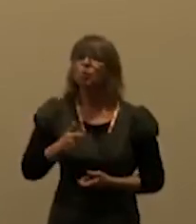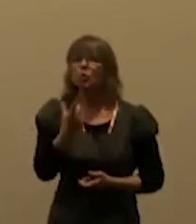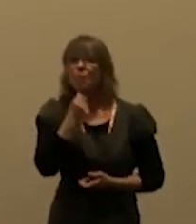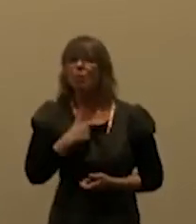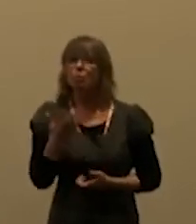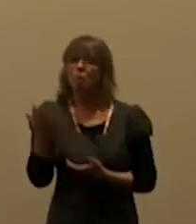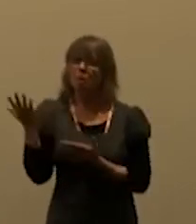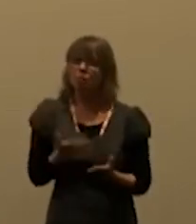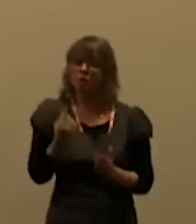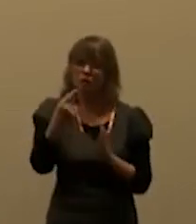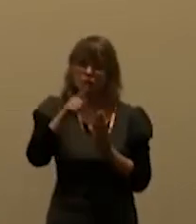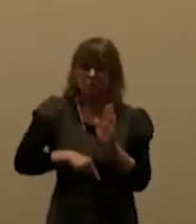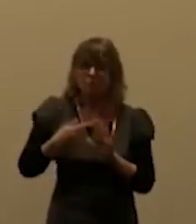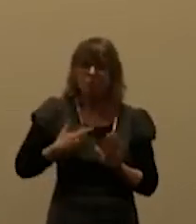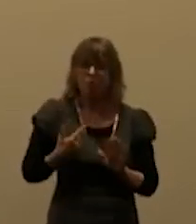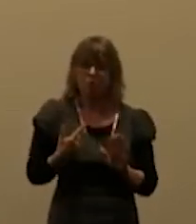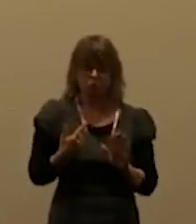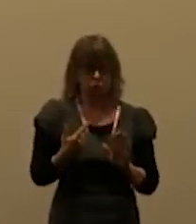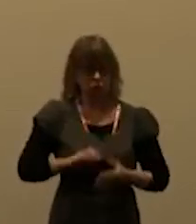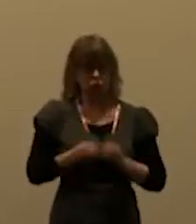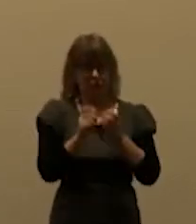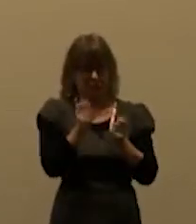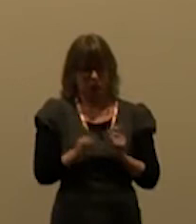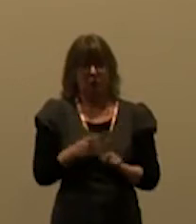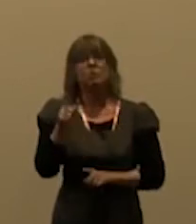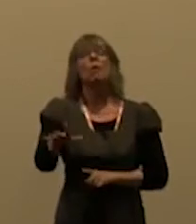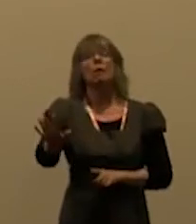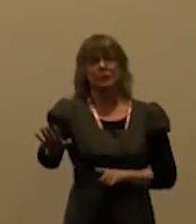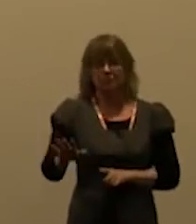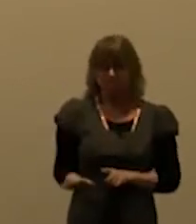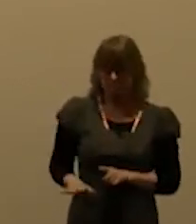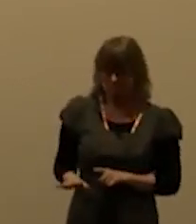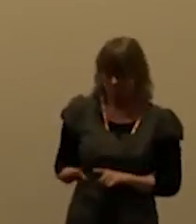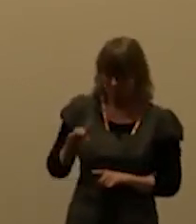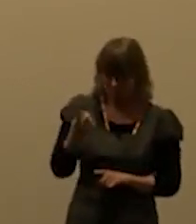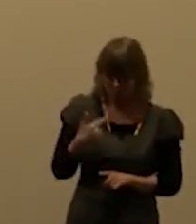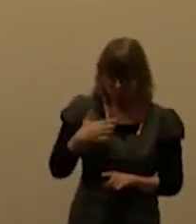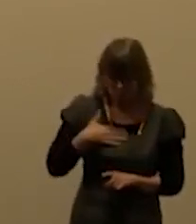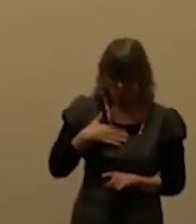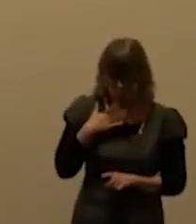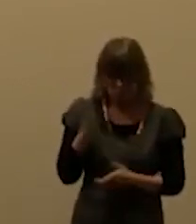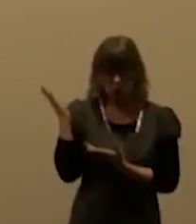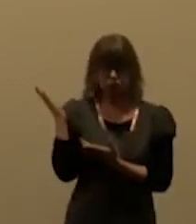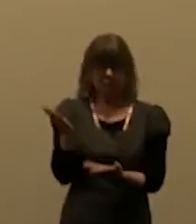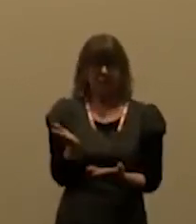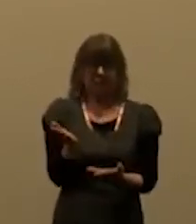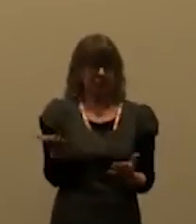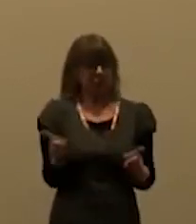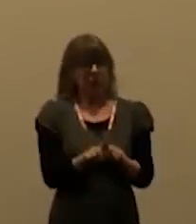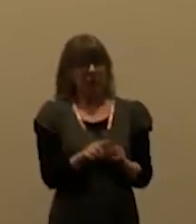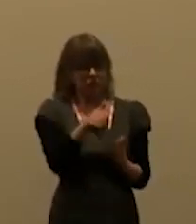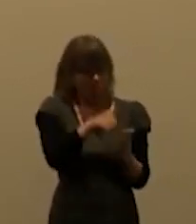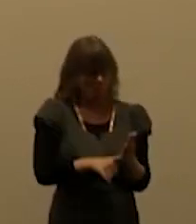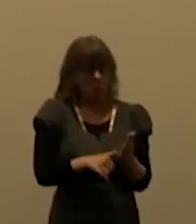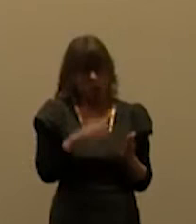So look, there's a few different ones there that I'll probably tackle. Probably the first and foremost, you know, if you want to present a report or a